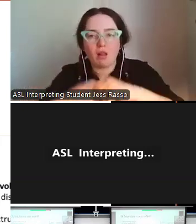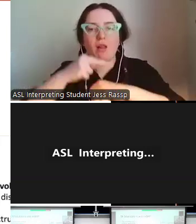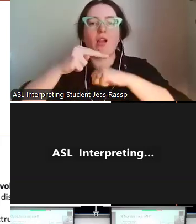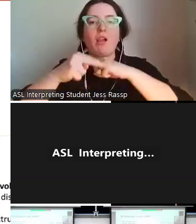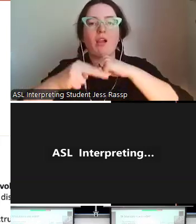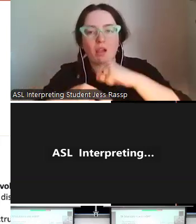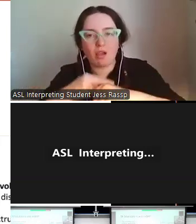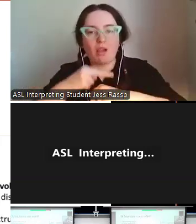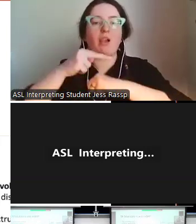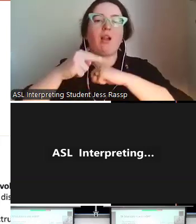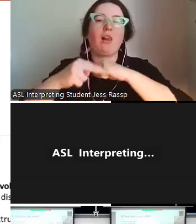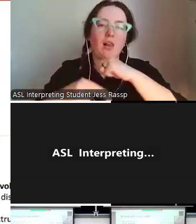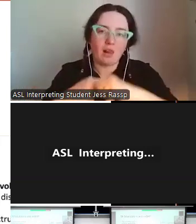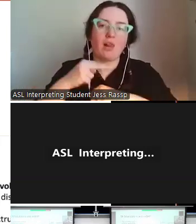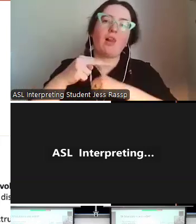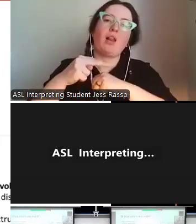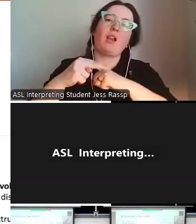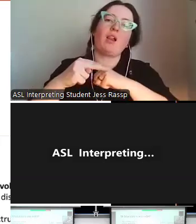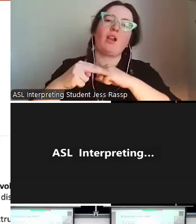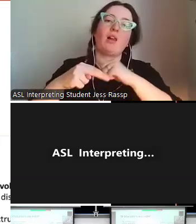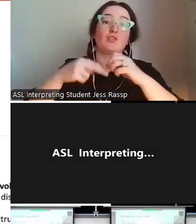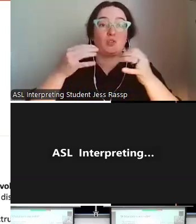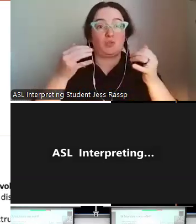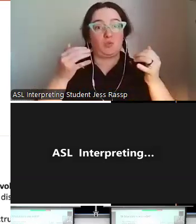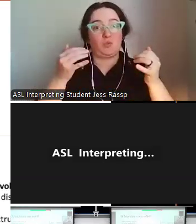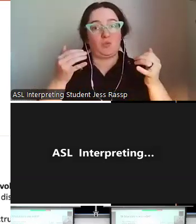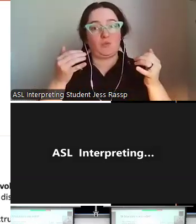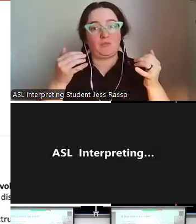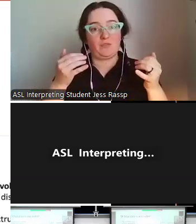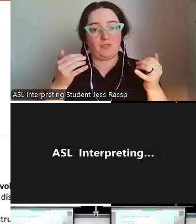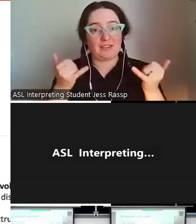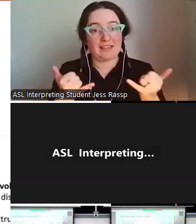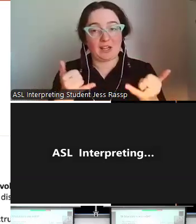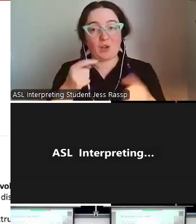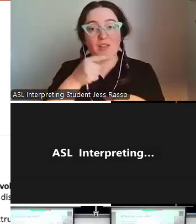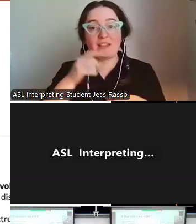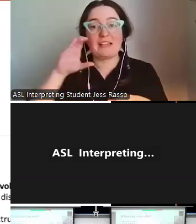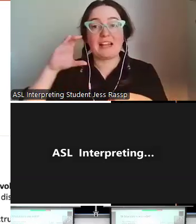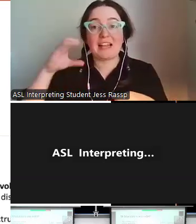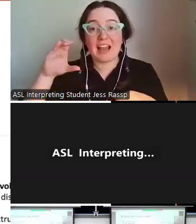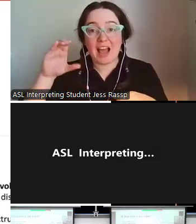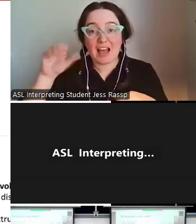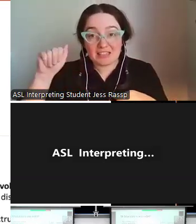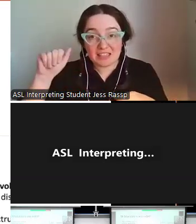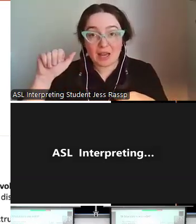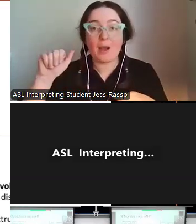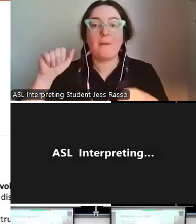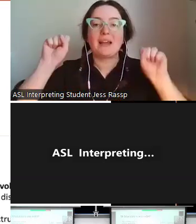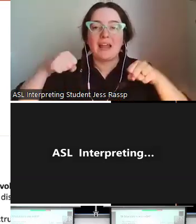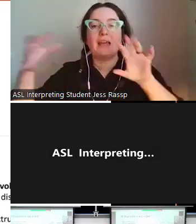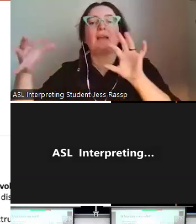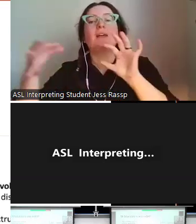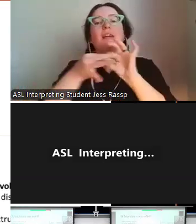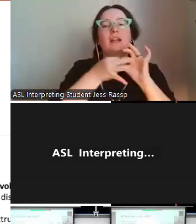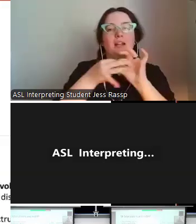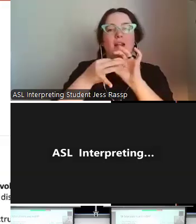this will allow the calcium to bind stronger and open this up more. So this